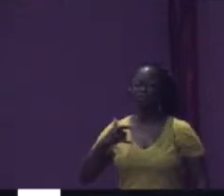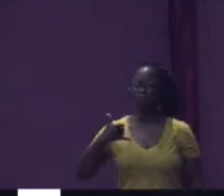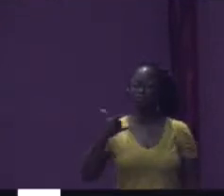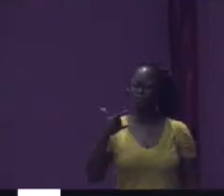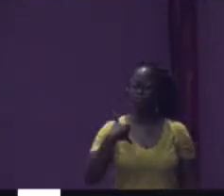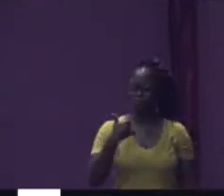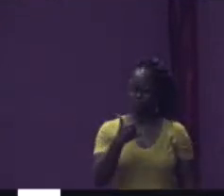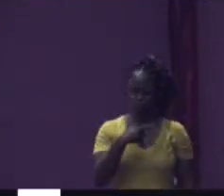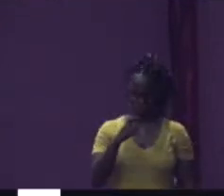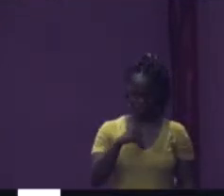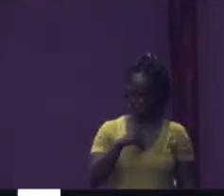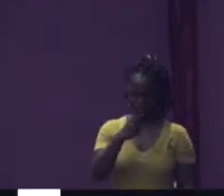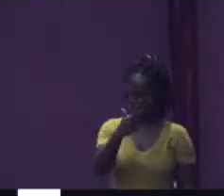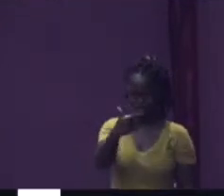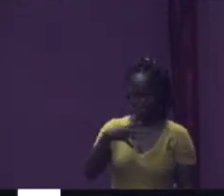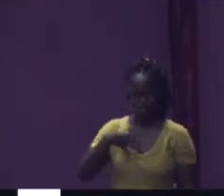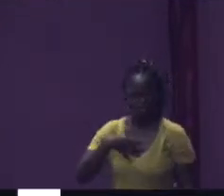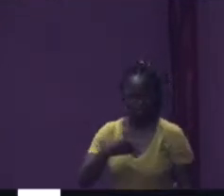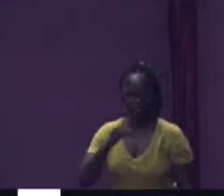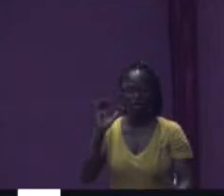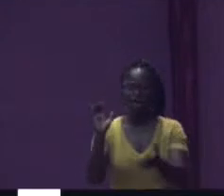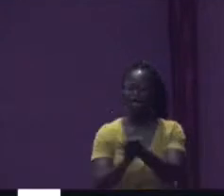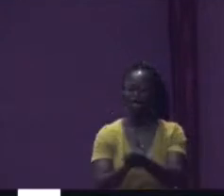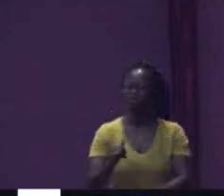got married when she was 15.